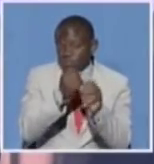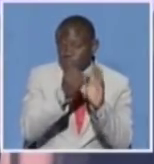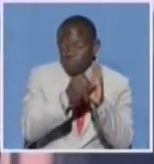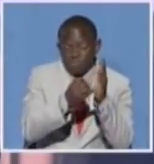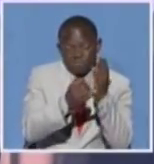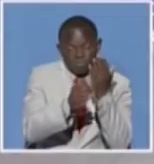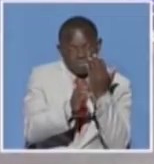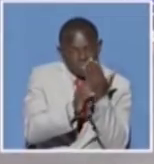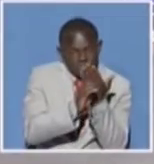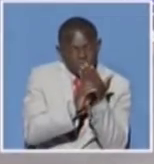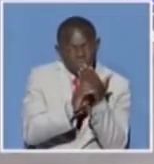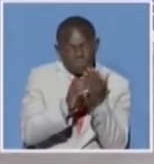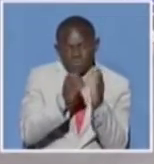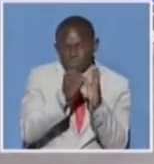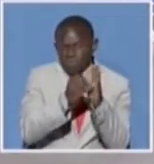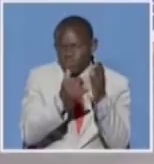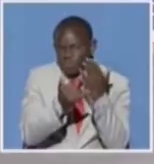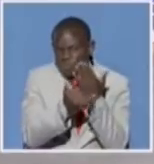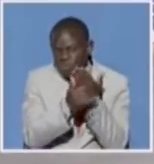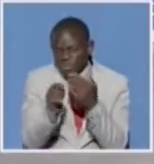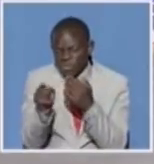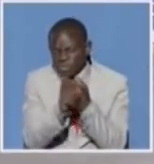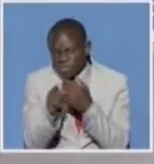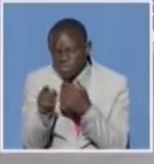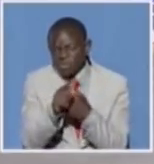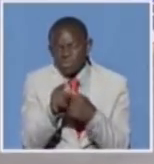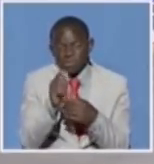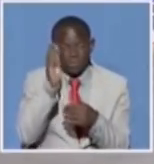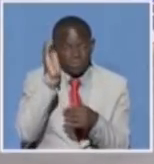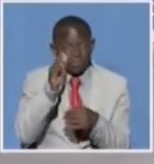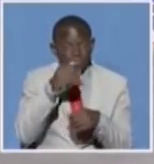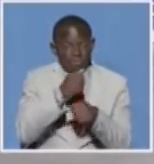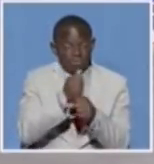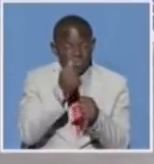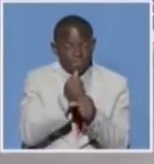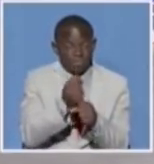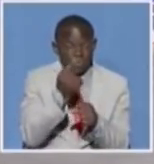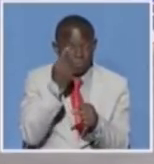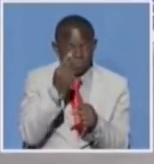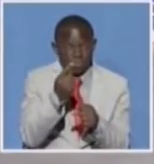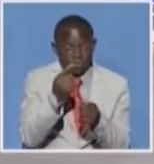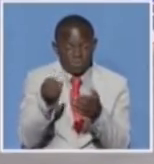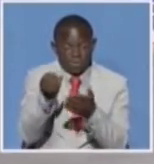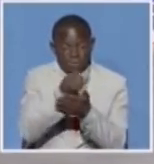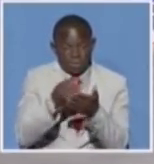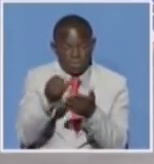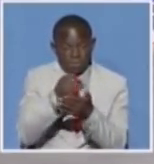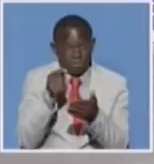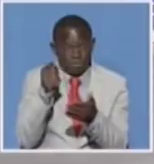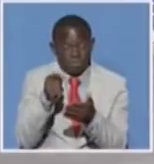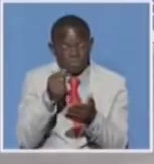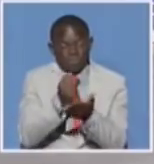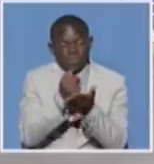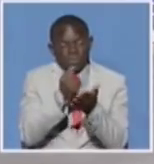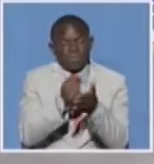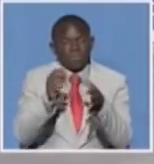application that will link various institutions, colleges on the one hand, the ministry, and